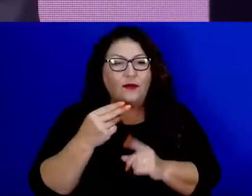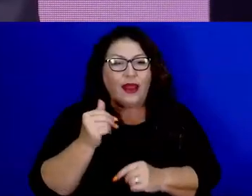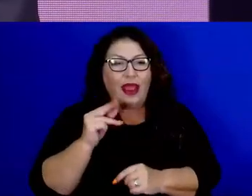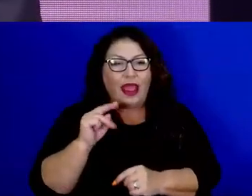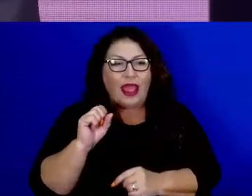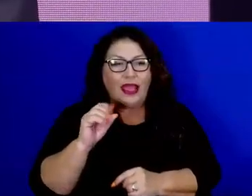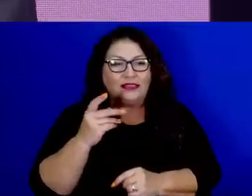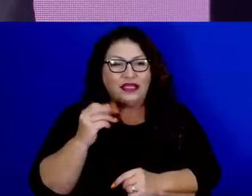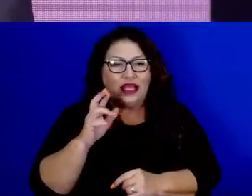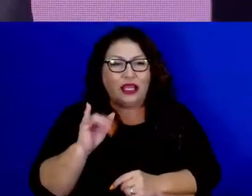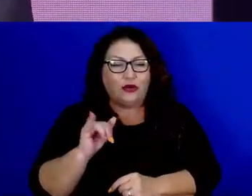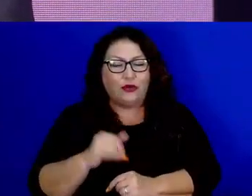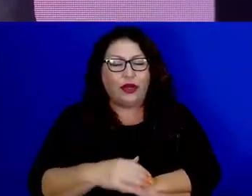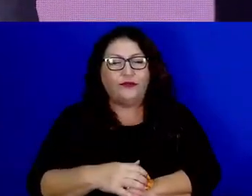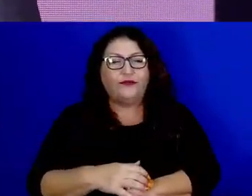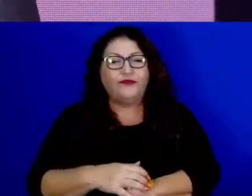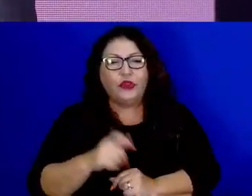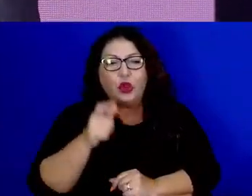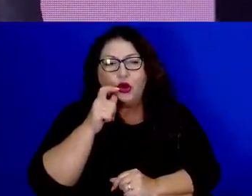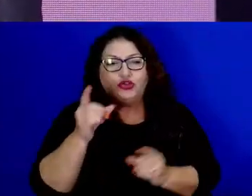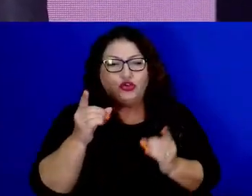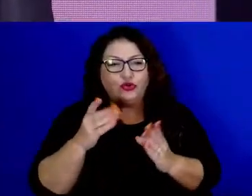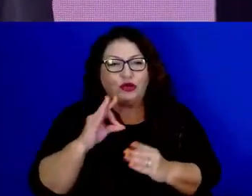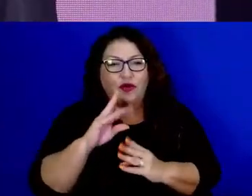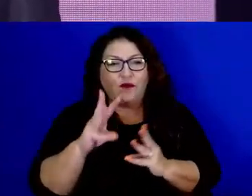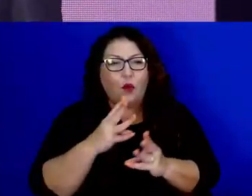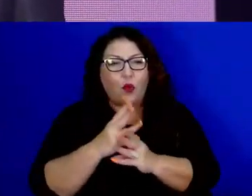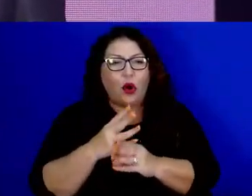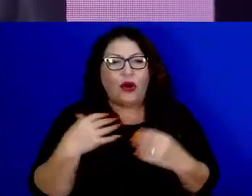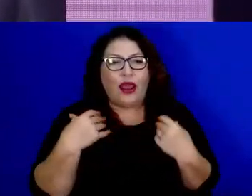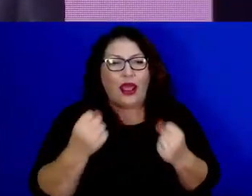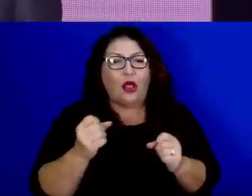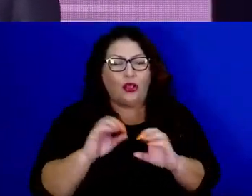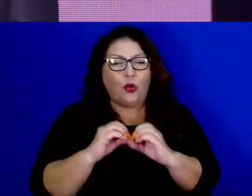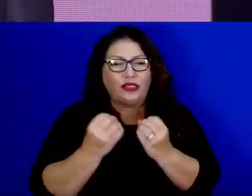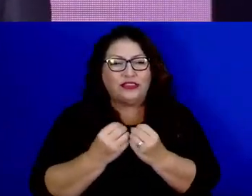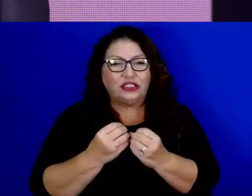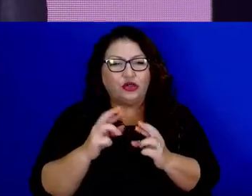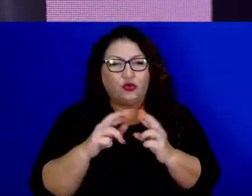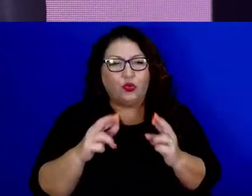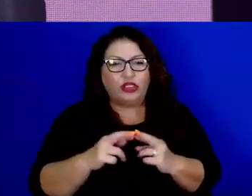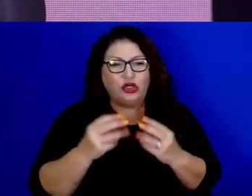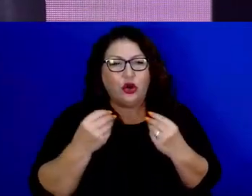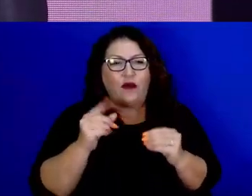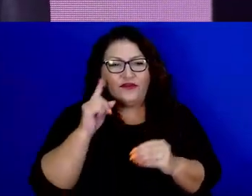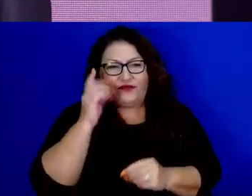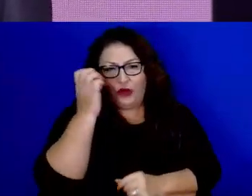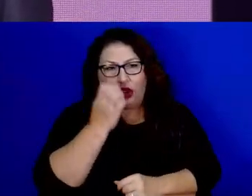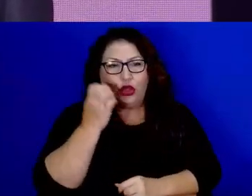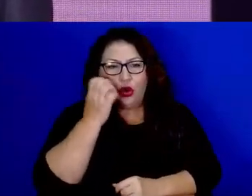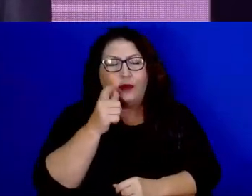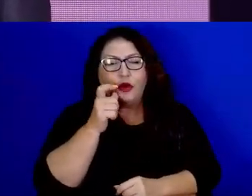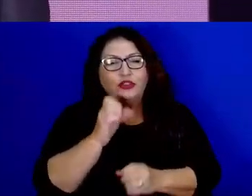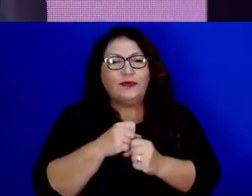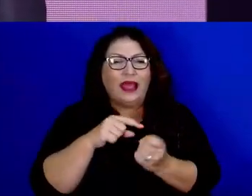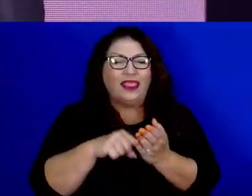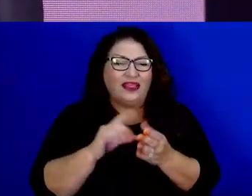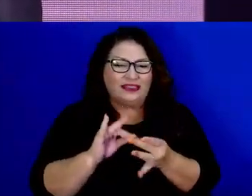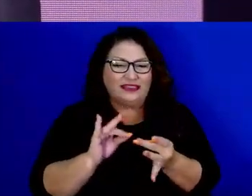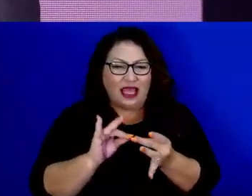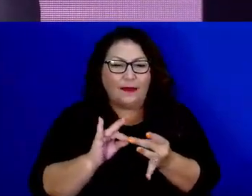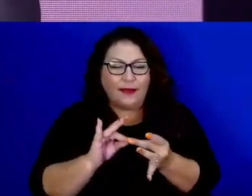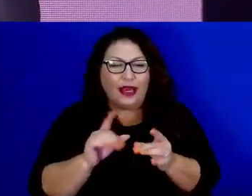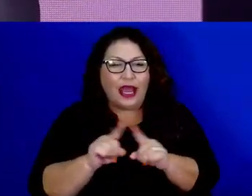who is the director of the World Health Organization's Regional Office for Europe, who's making this statement as we launch the